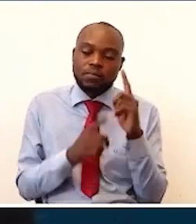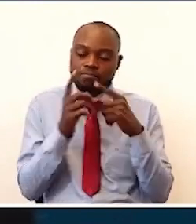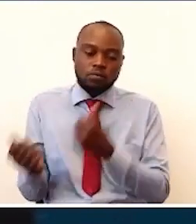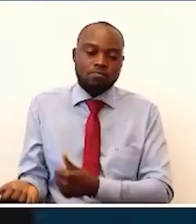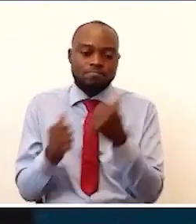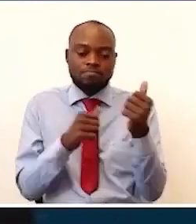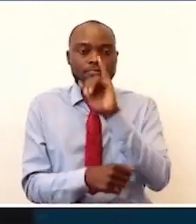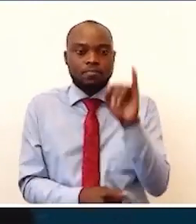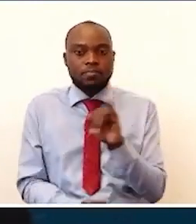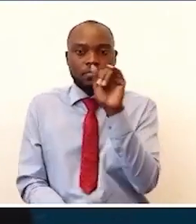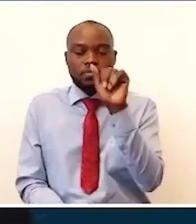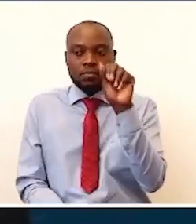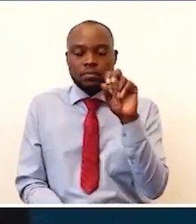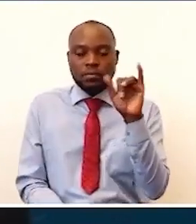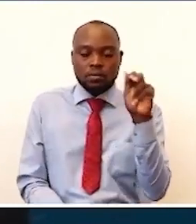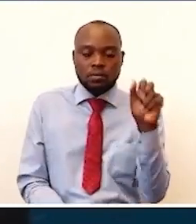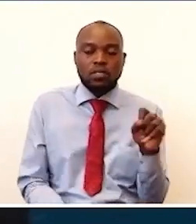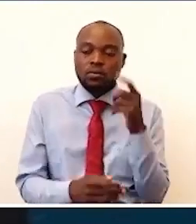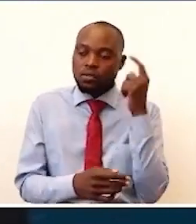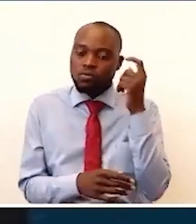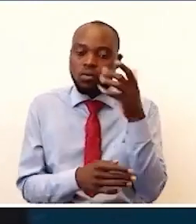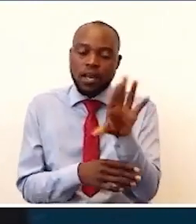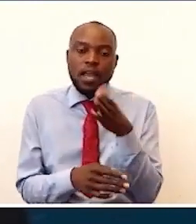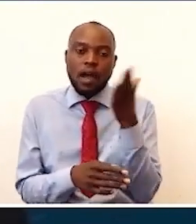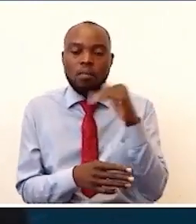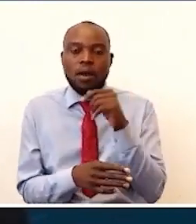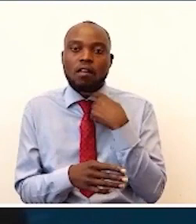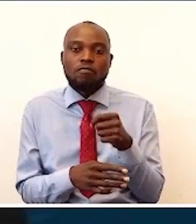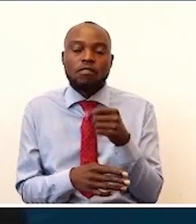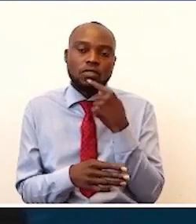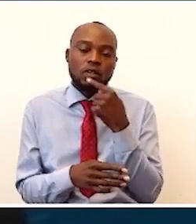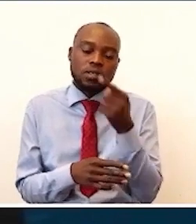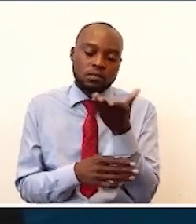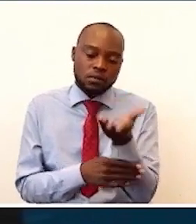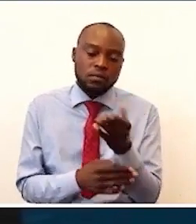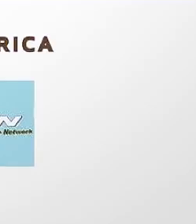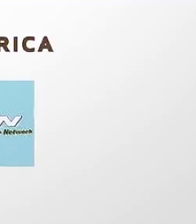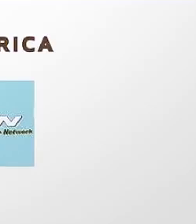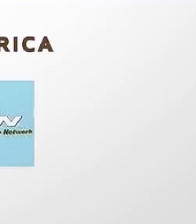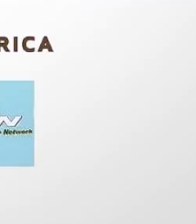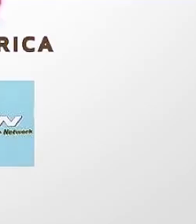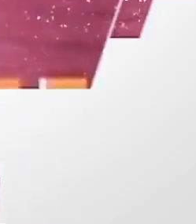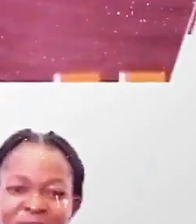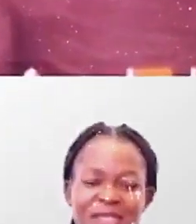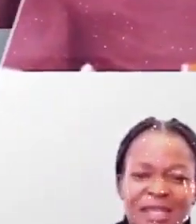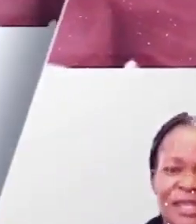Jason. Maybe I know other questions will come, but I think that's my conclusion for what you just asked. Thank you.